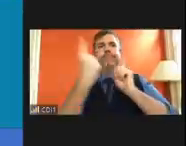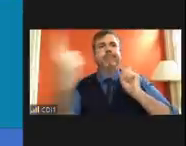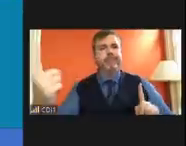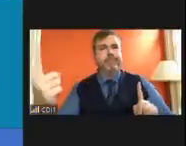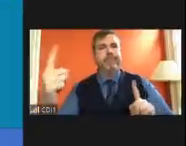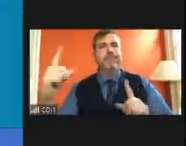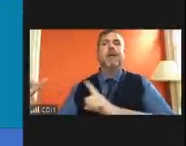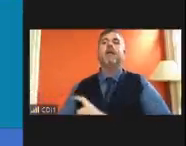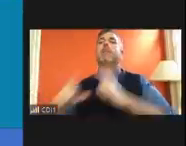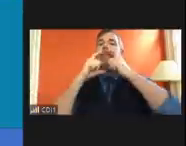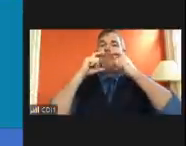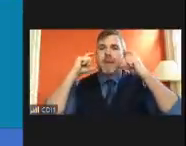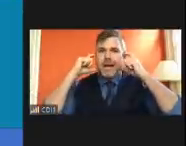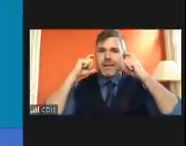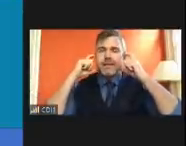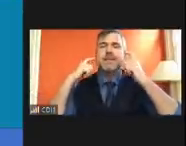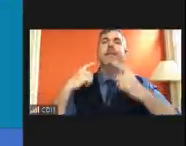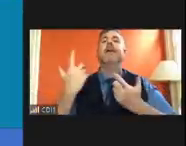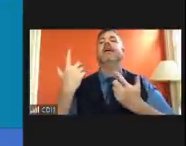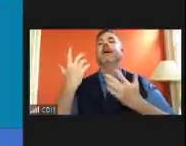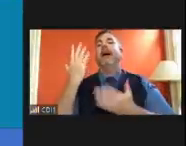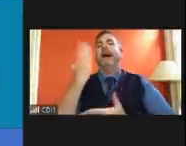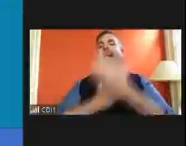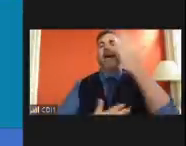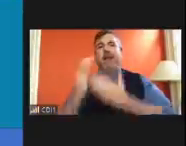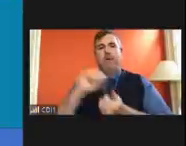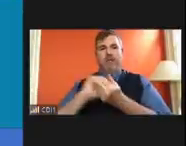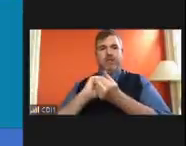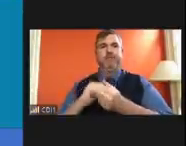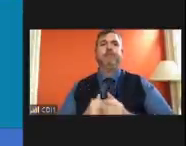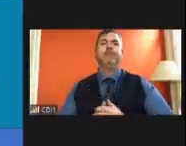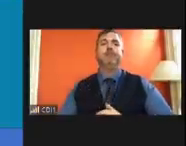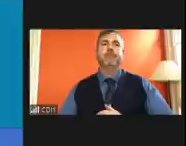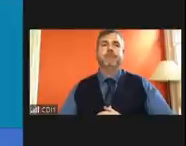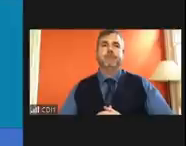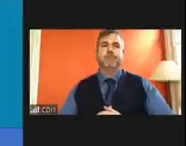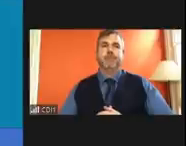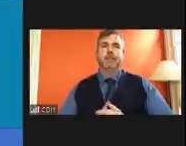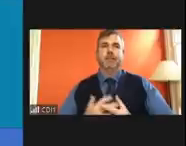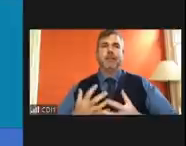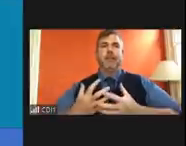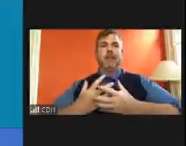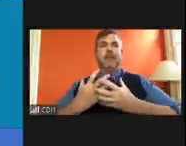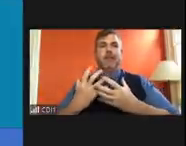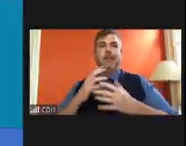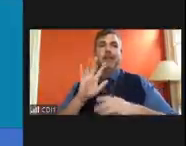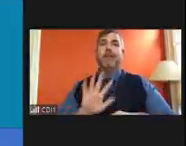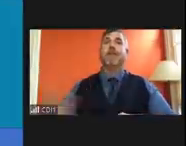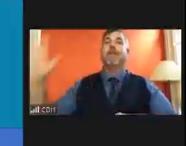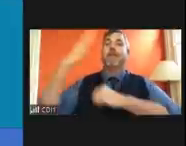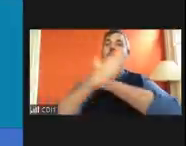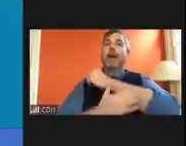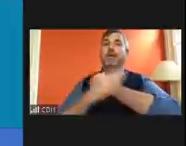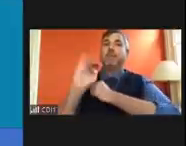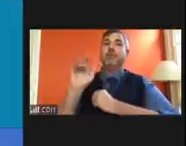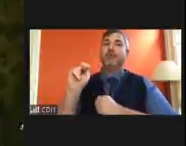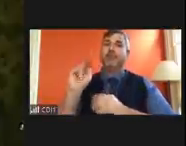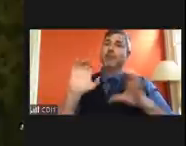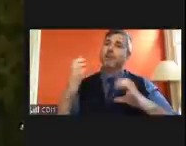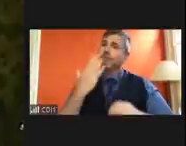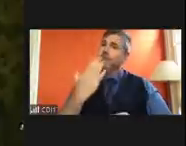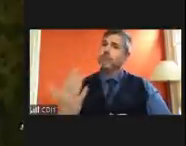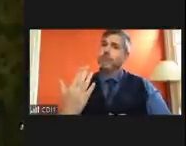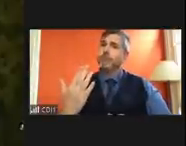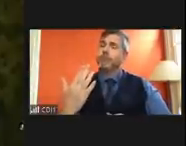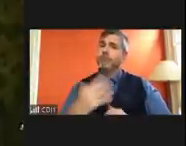and much of the county is still doing a very good job. Next slide. Of